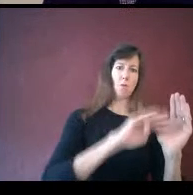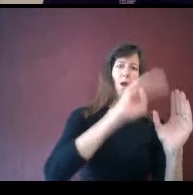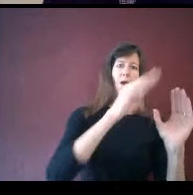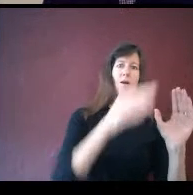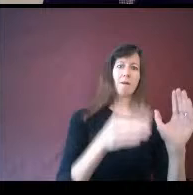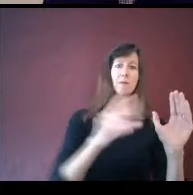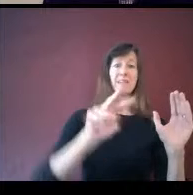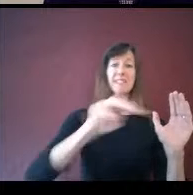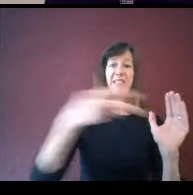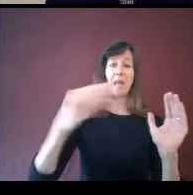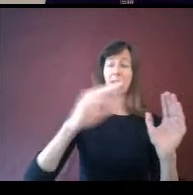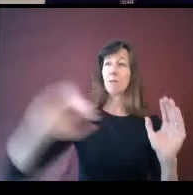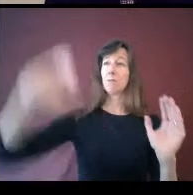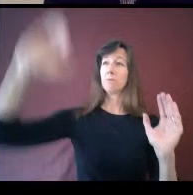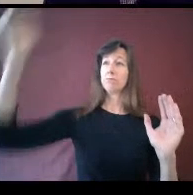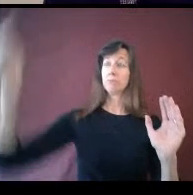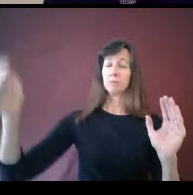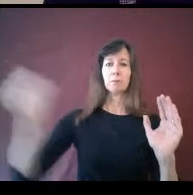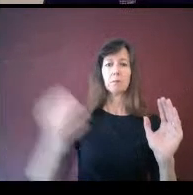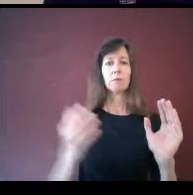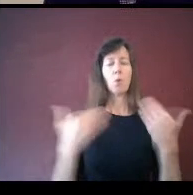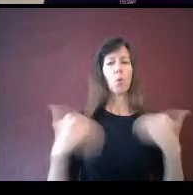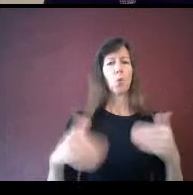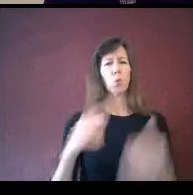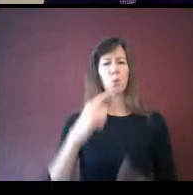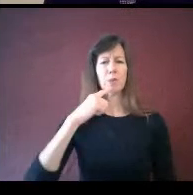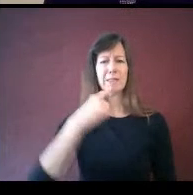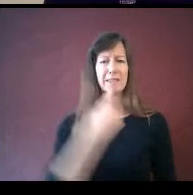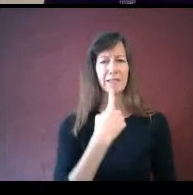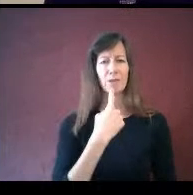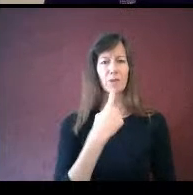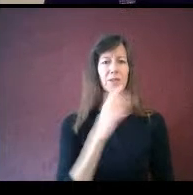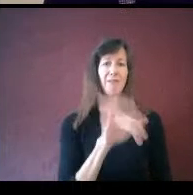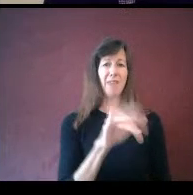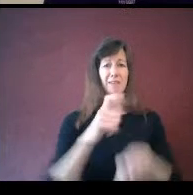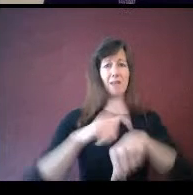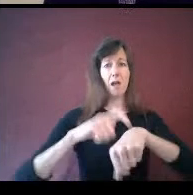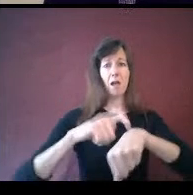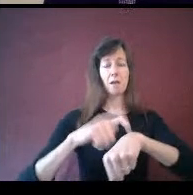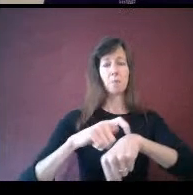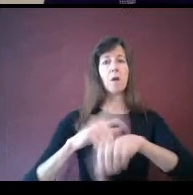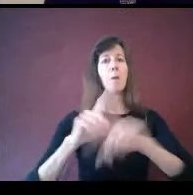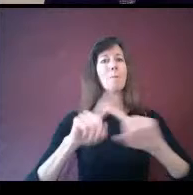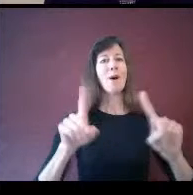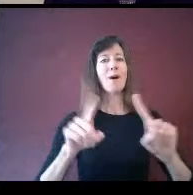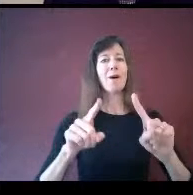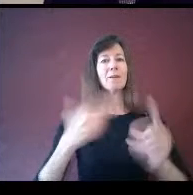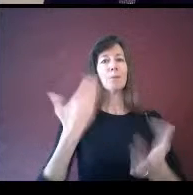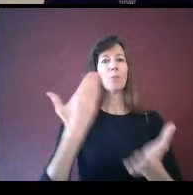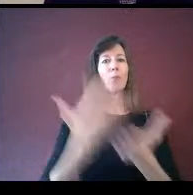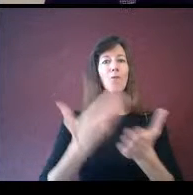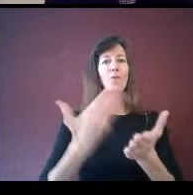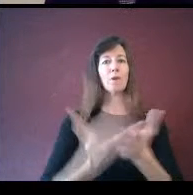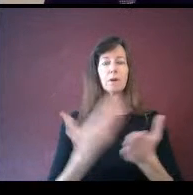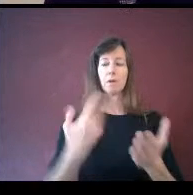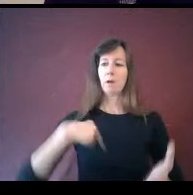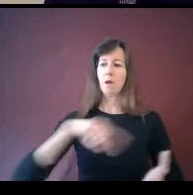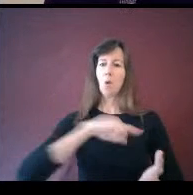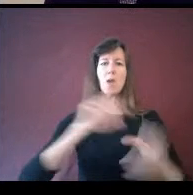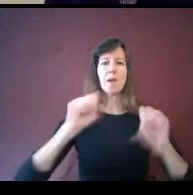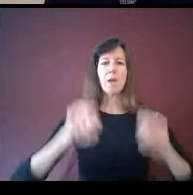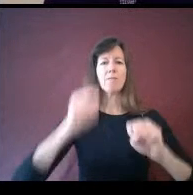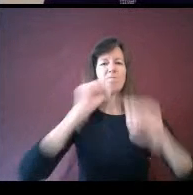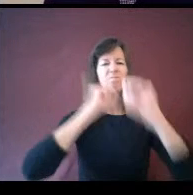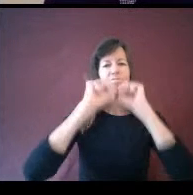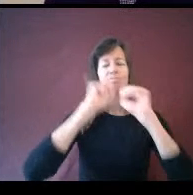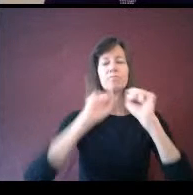was. It shows that we have improved in our ability to deal with the effects of COVID, at least on the health